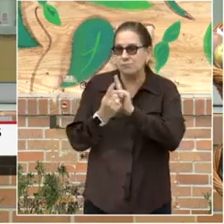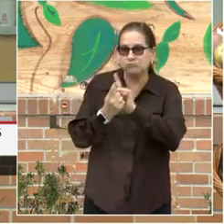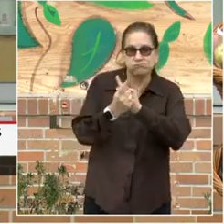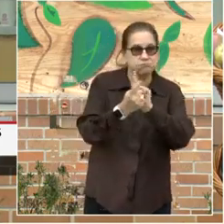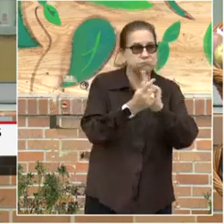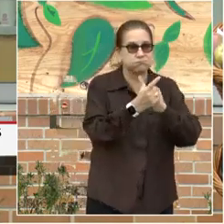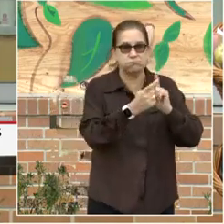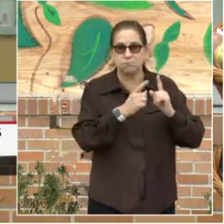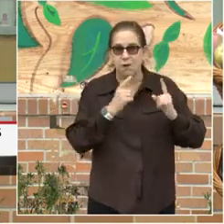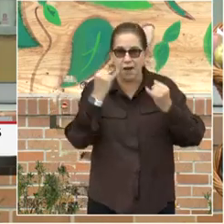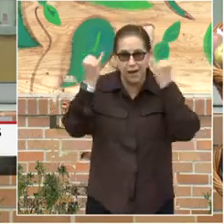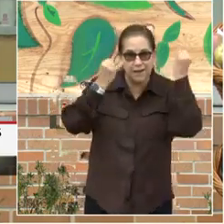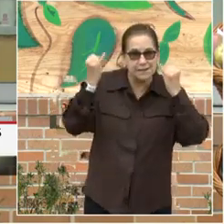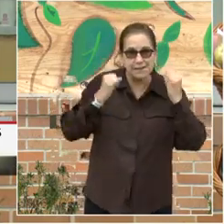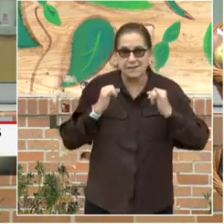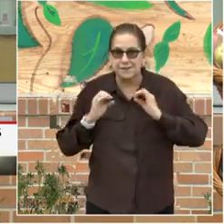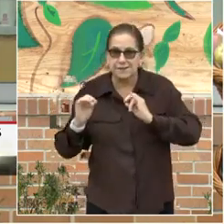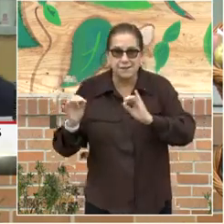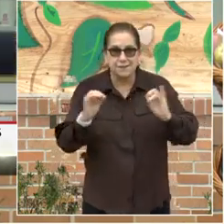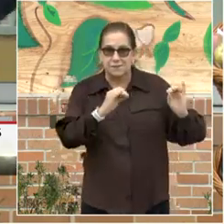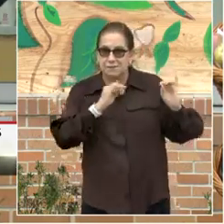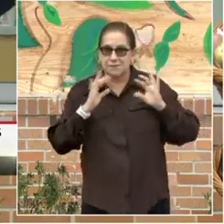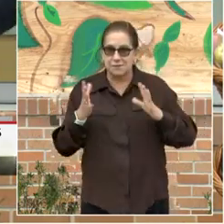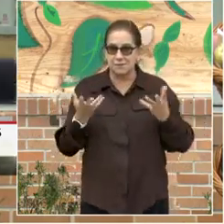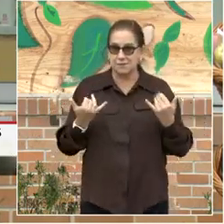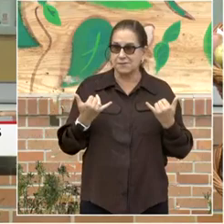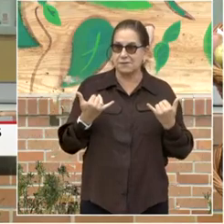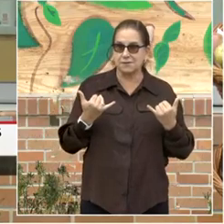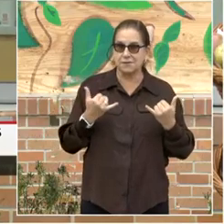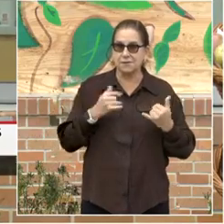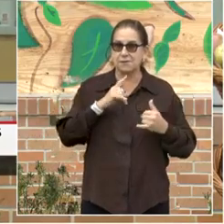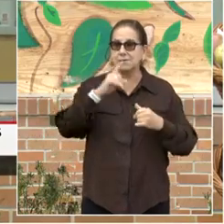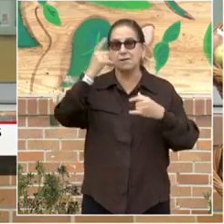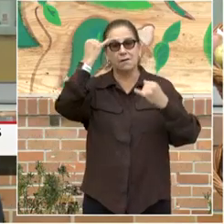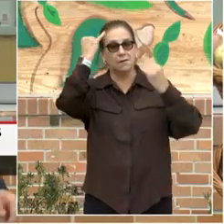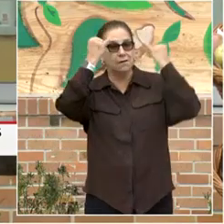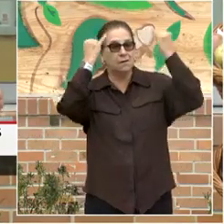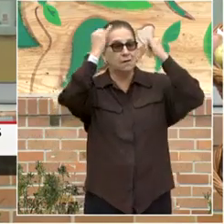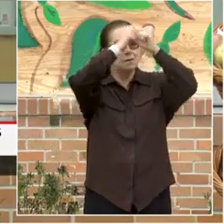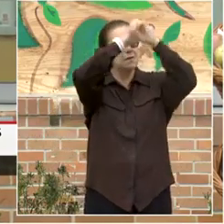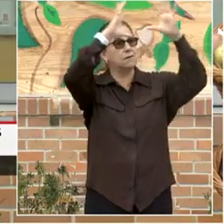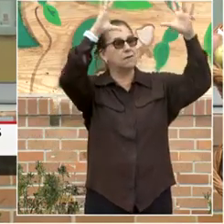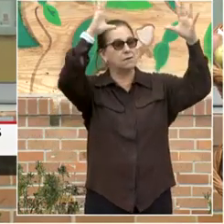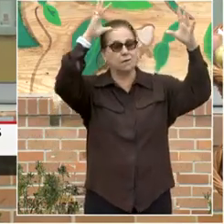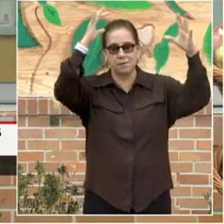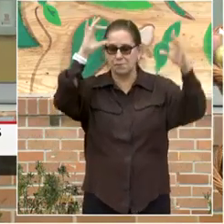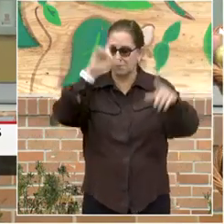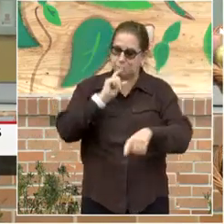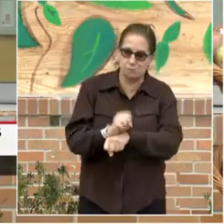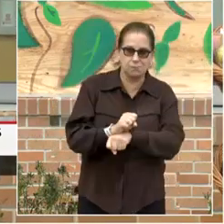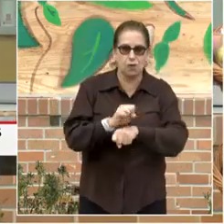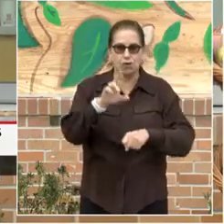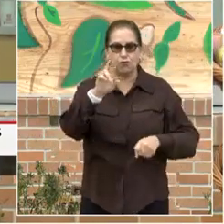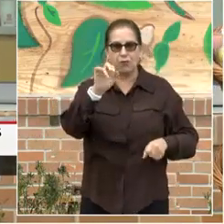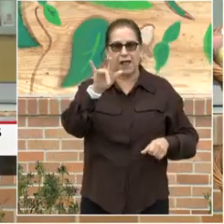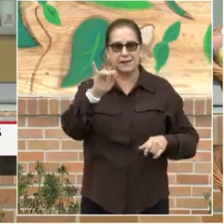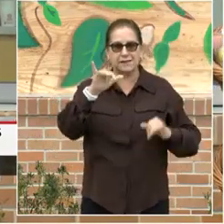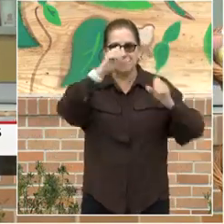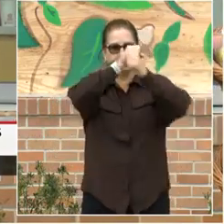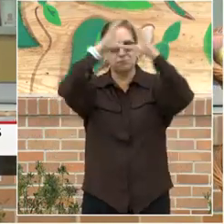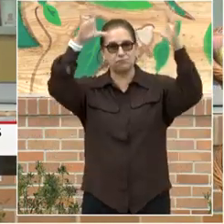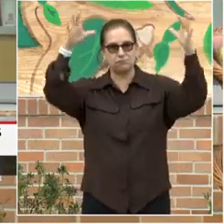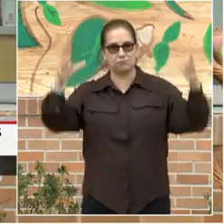we saw a place that was more than just a store. And today, that vision becomes a reality. We're thrilled to share this space with